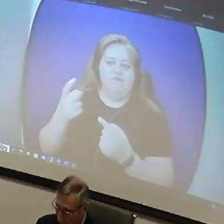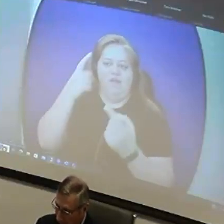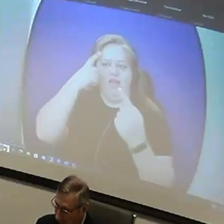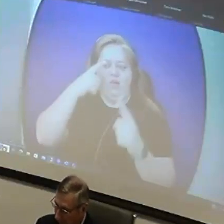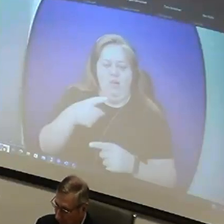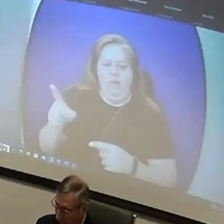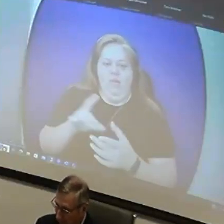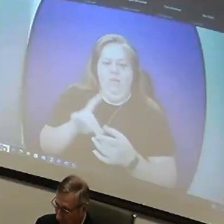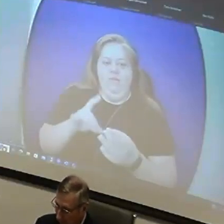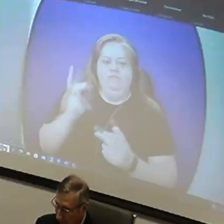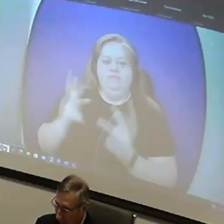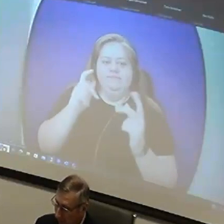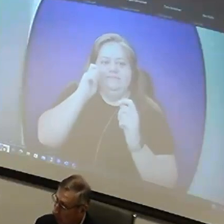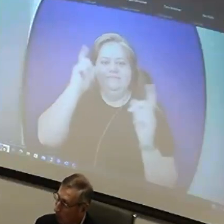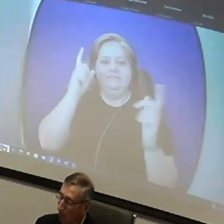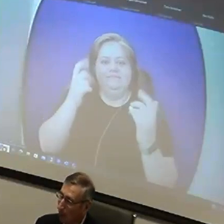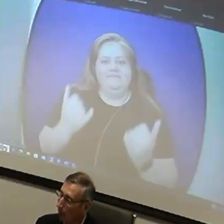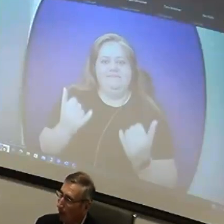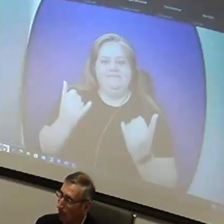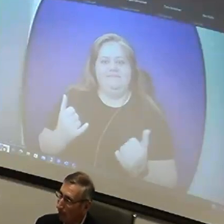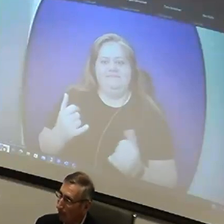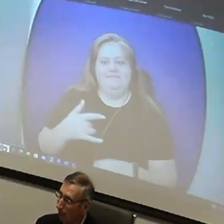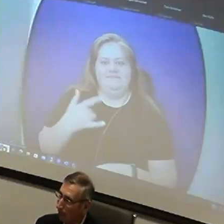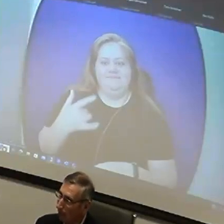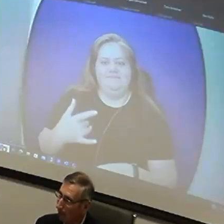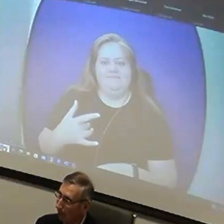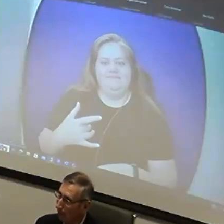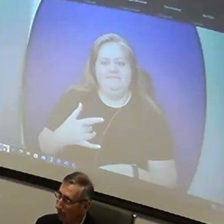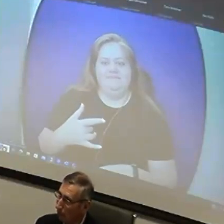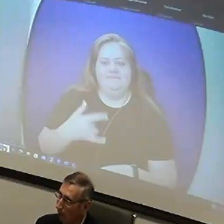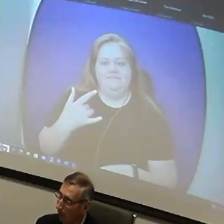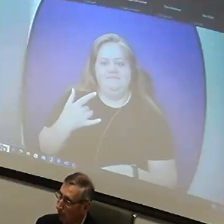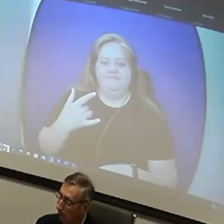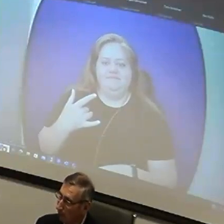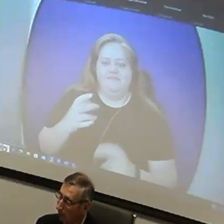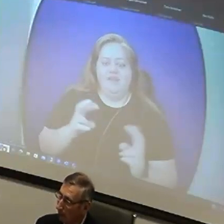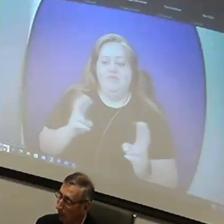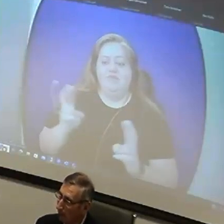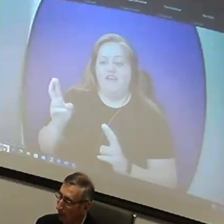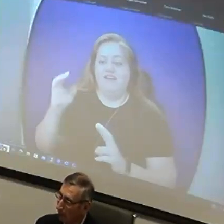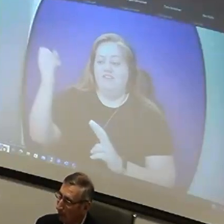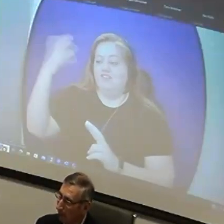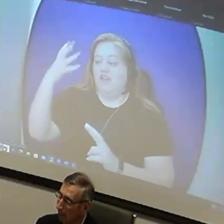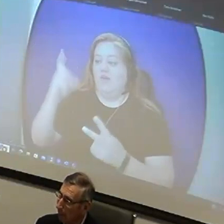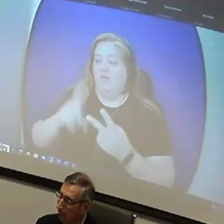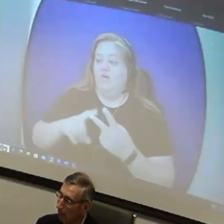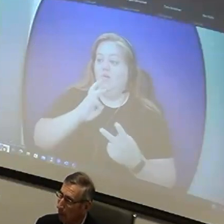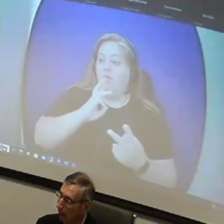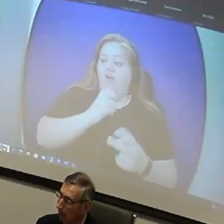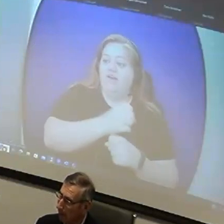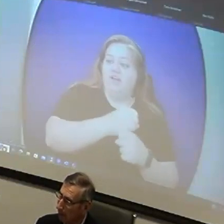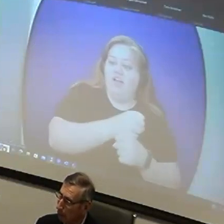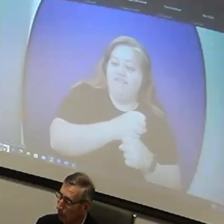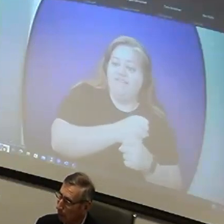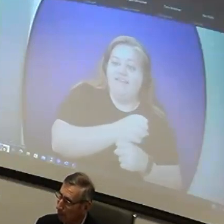this morning and turned their water on for coffee or take a shower or whatever the case may be, and didn't give one